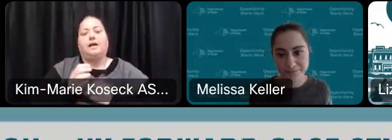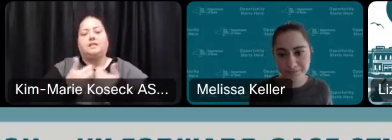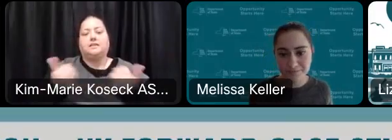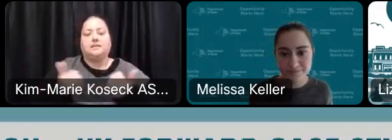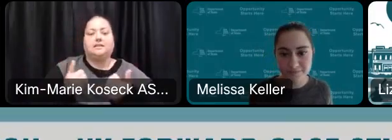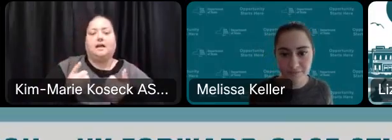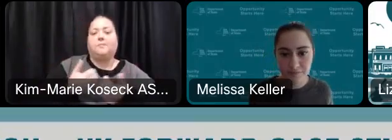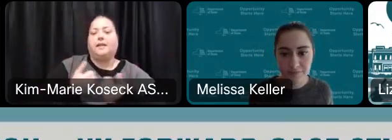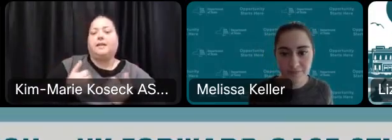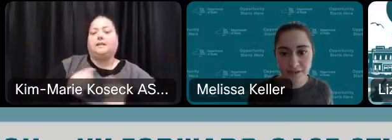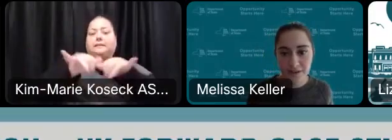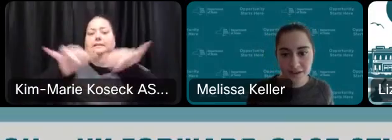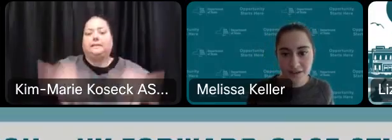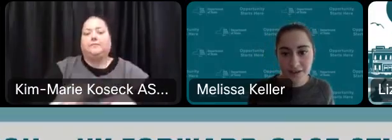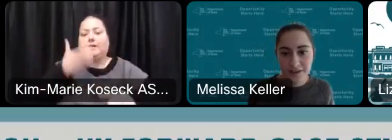heater.